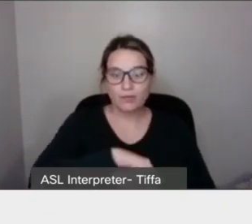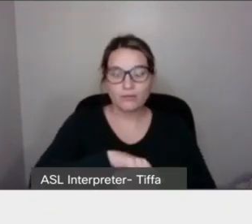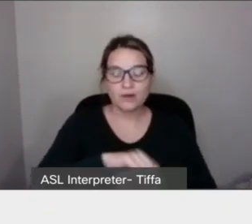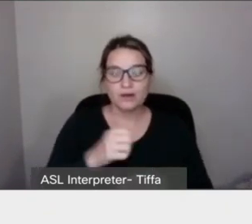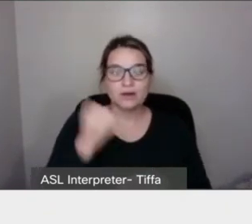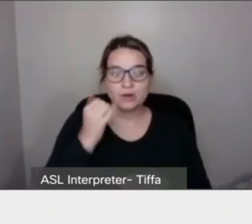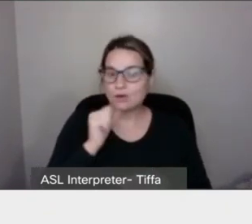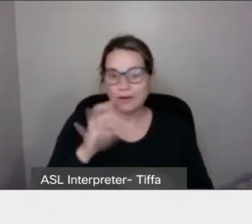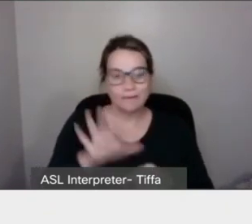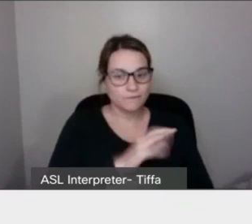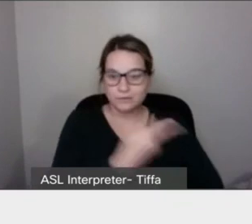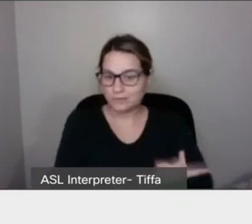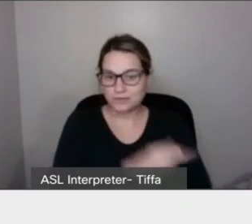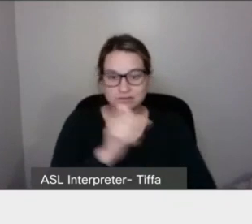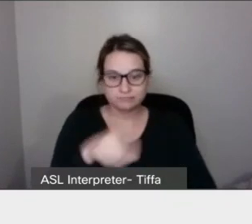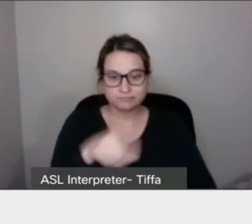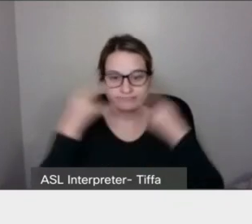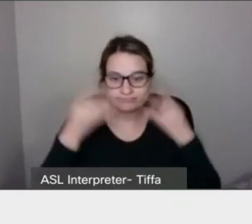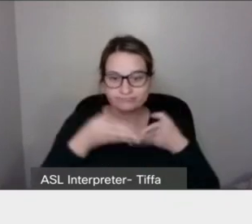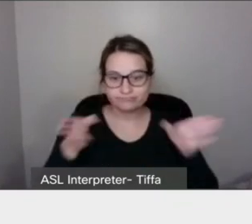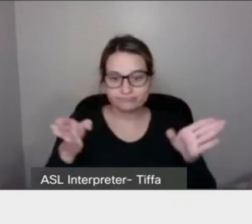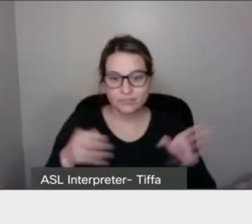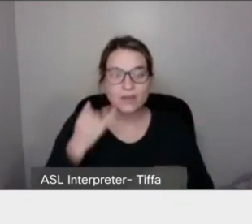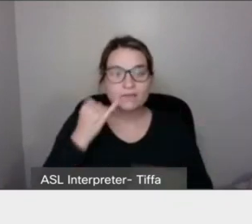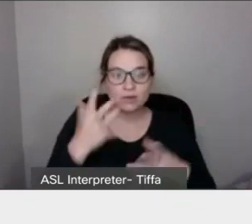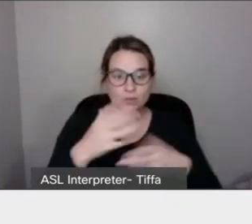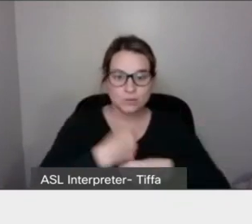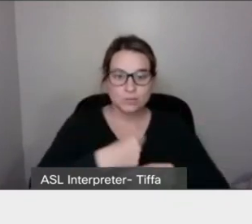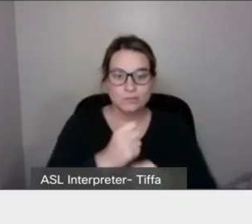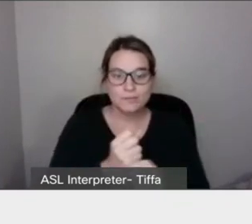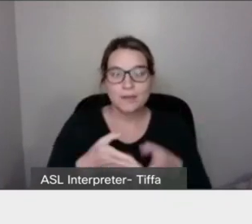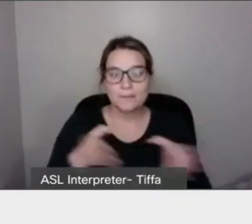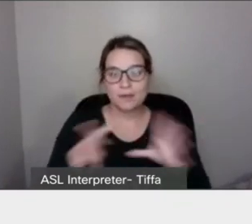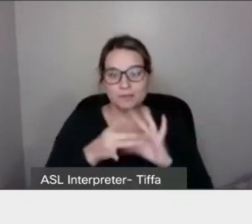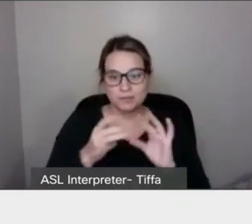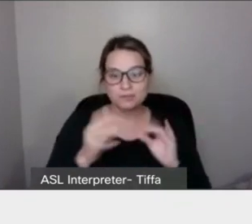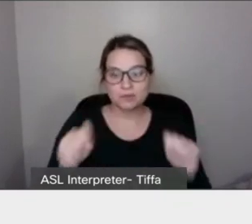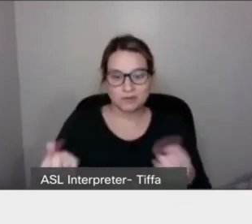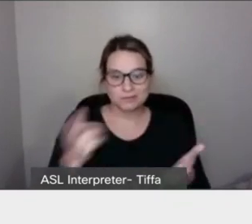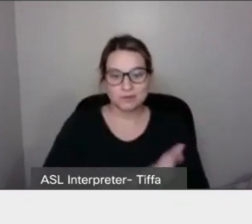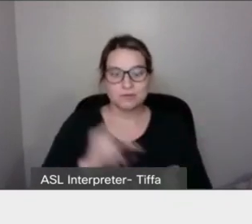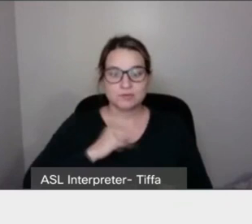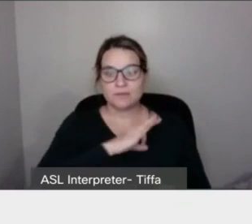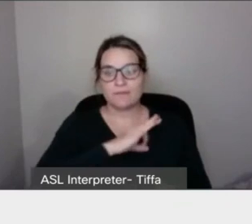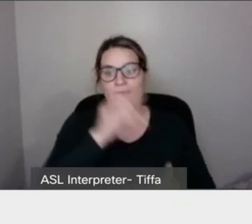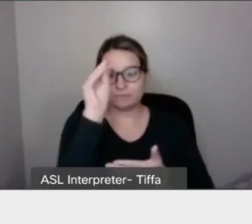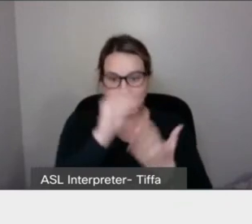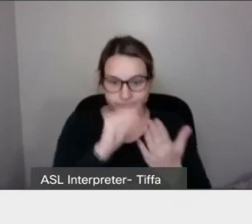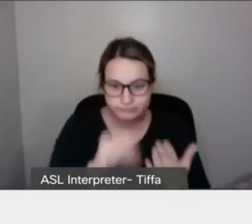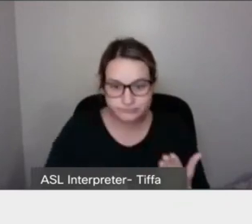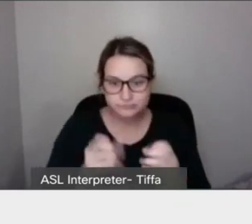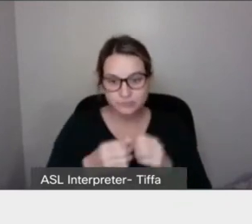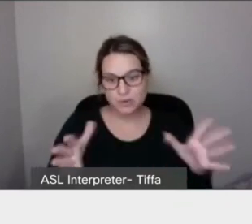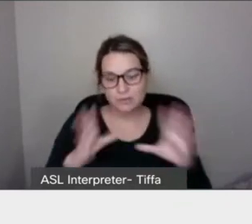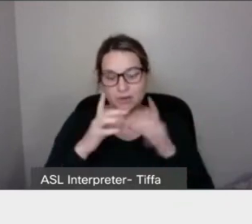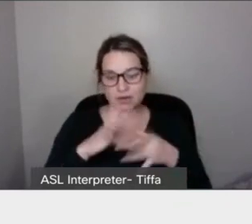wear a mask in public space. If you'd like to make a public comment, you may do so by signing with staff and filling out a public comment card, which I think